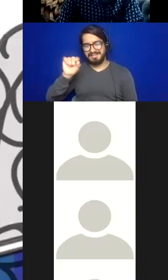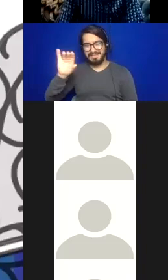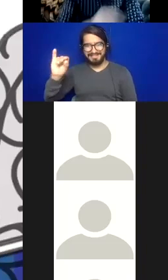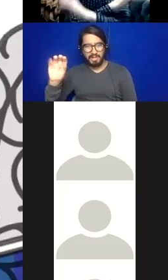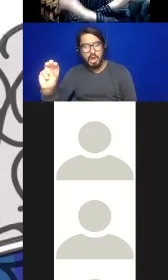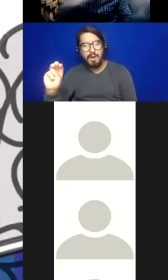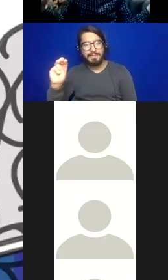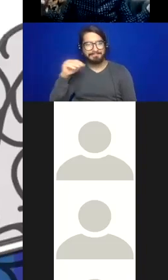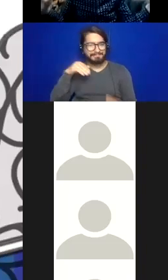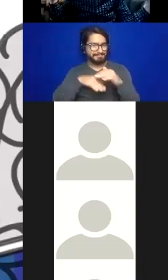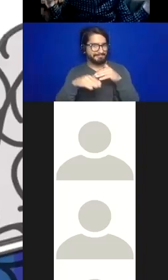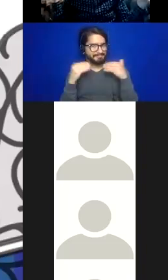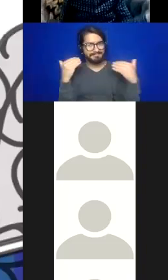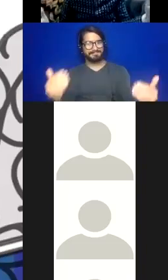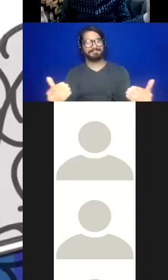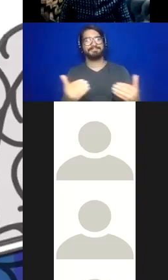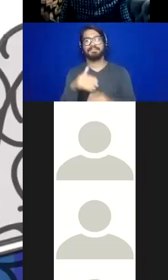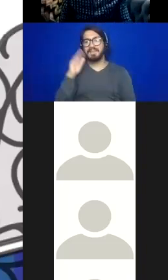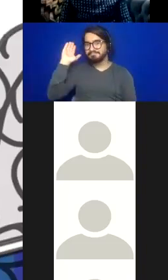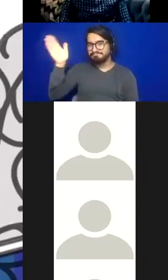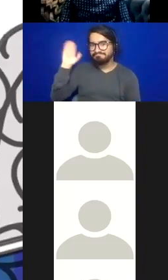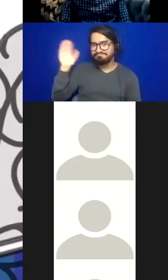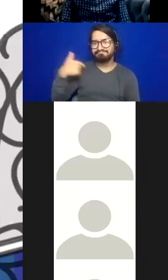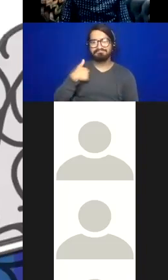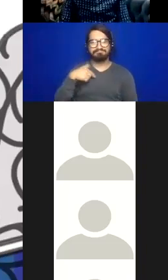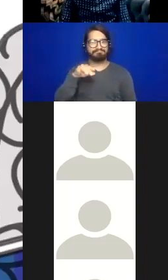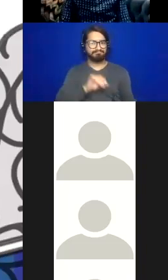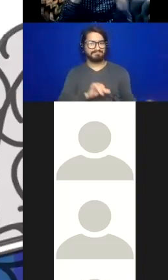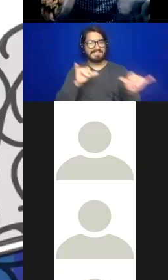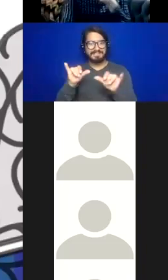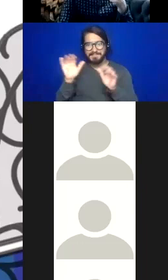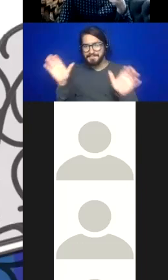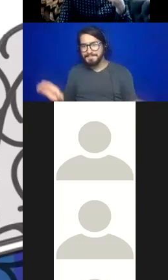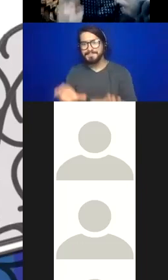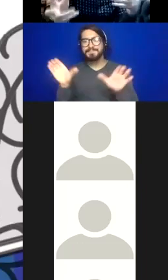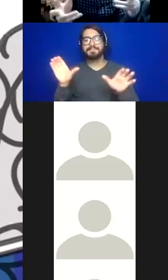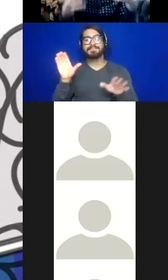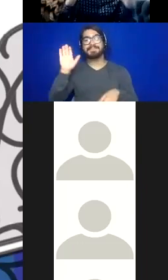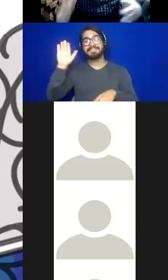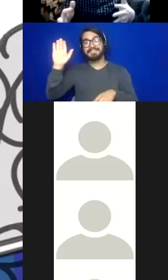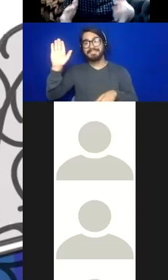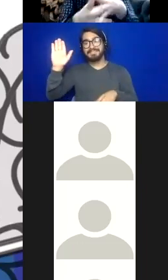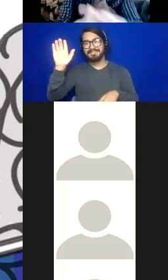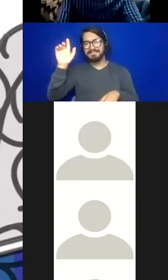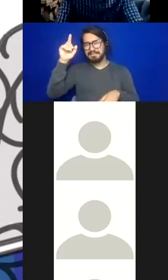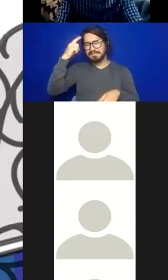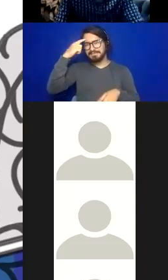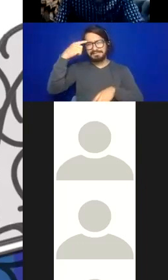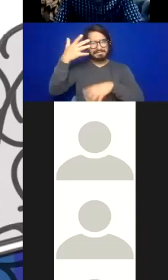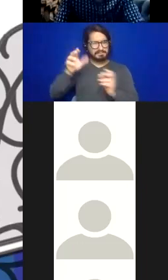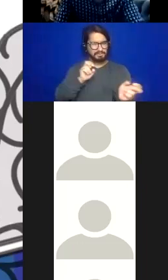And yeah, I do presentations like this. And I also later today, actually, I think it's already up. I'm